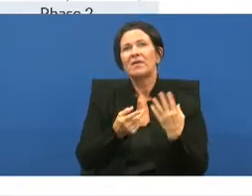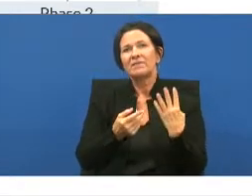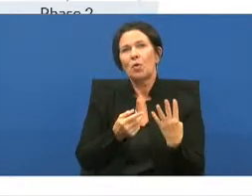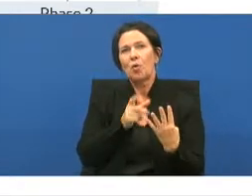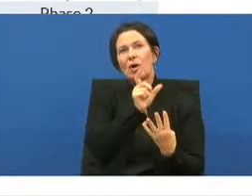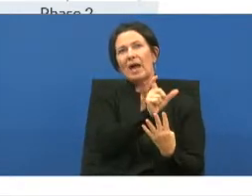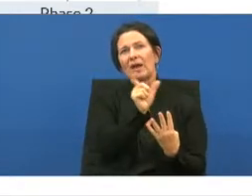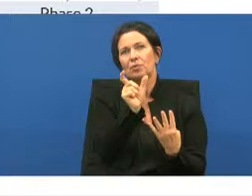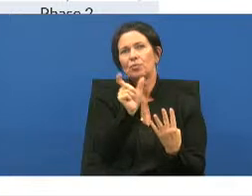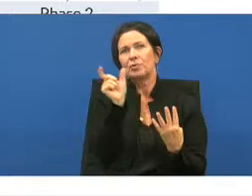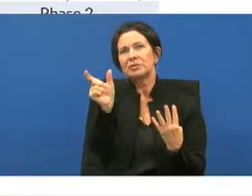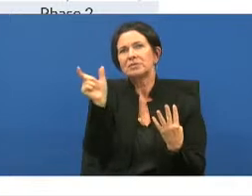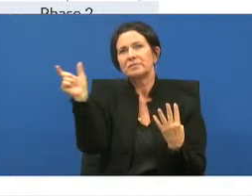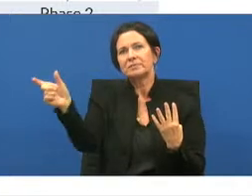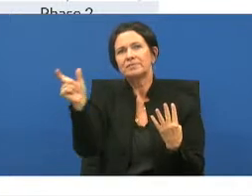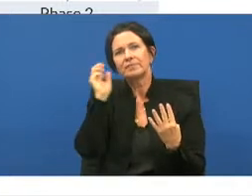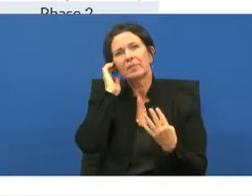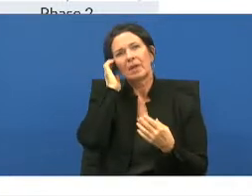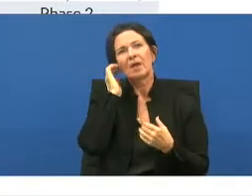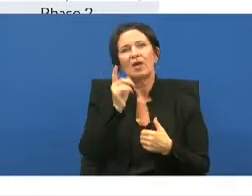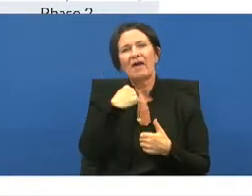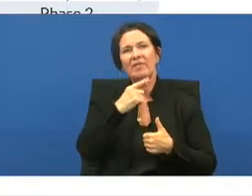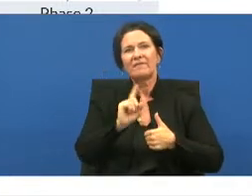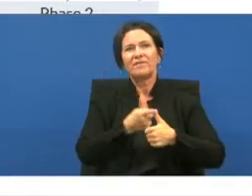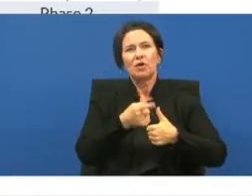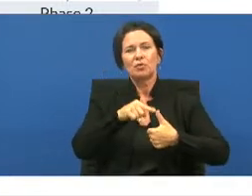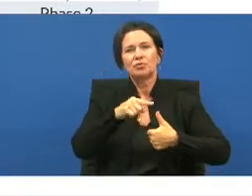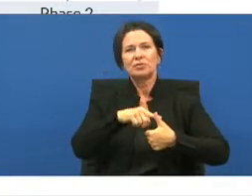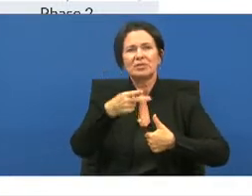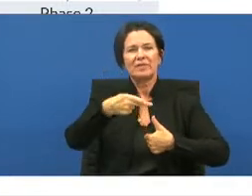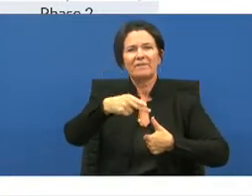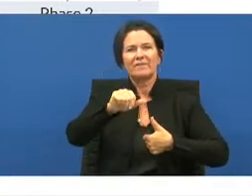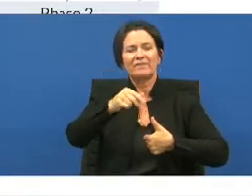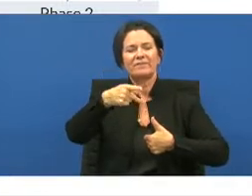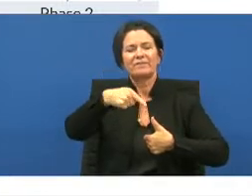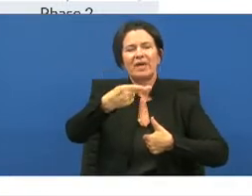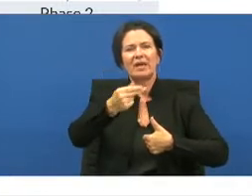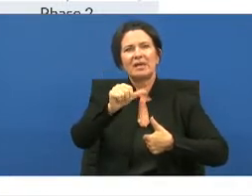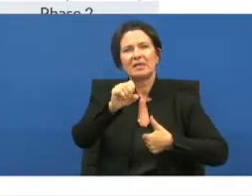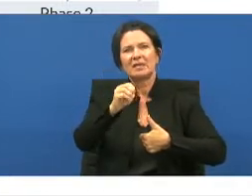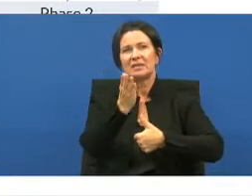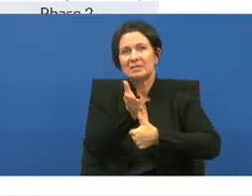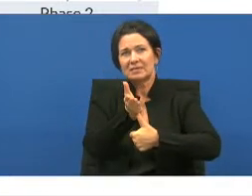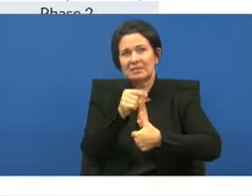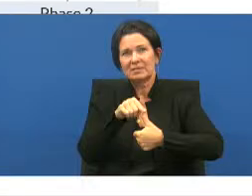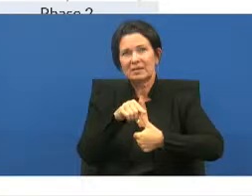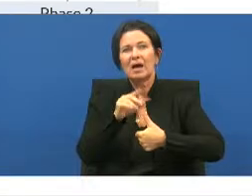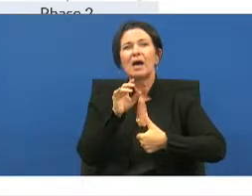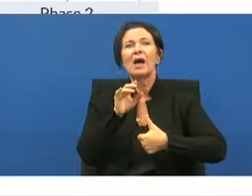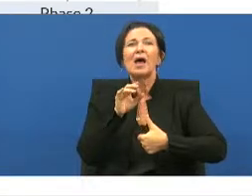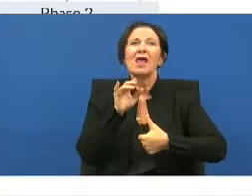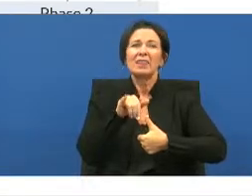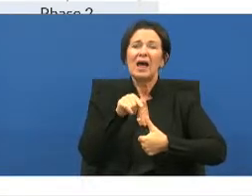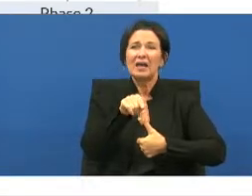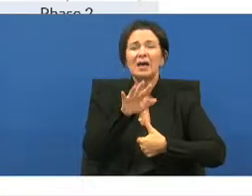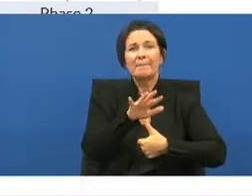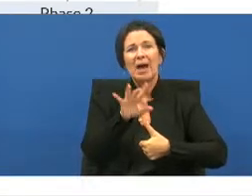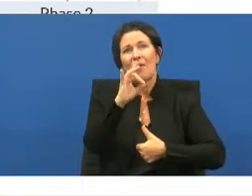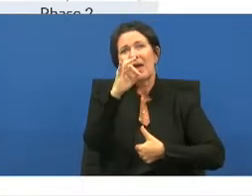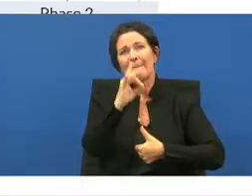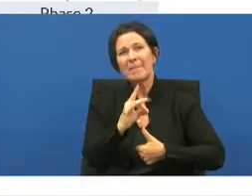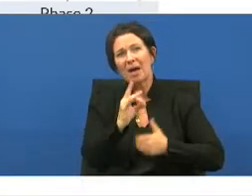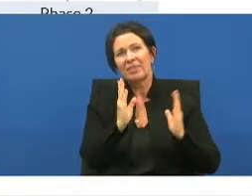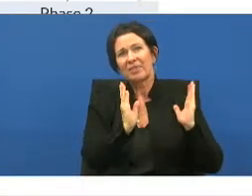aptly named, is really about defining the project. And that's about an 8-month period.